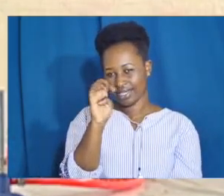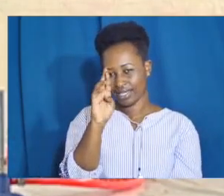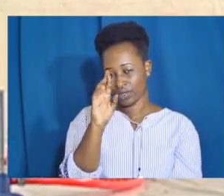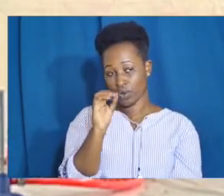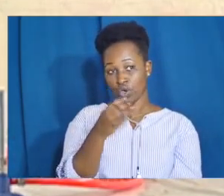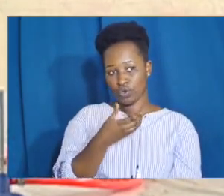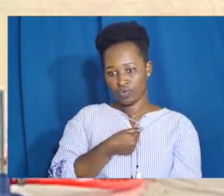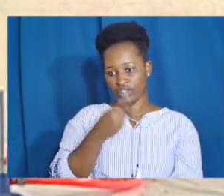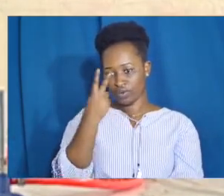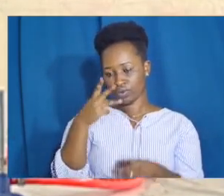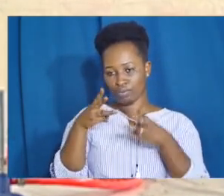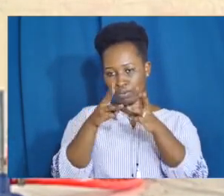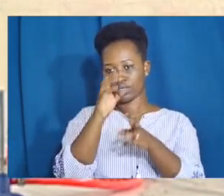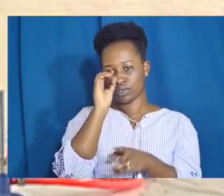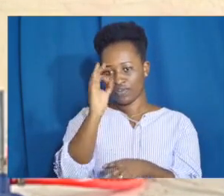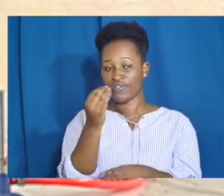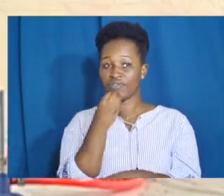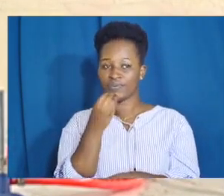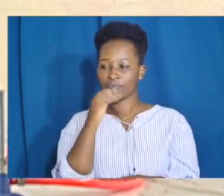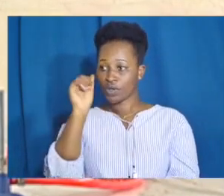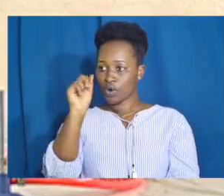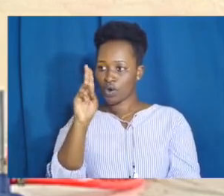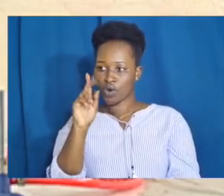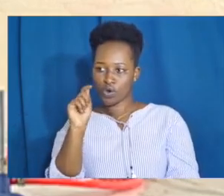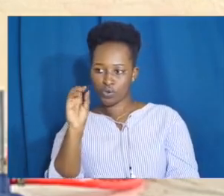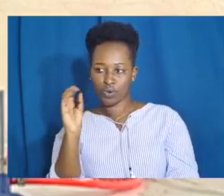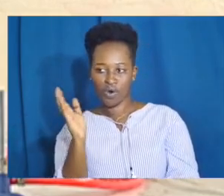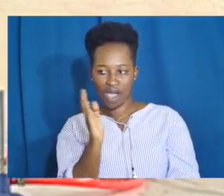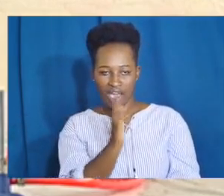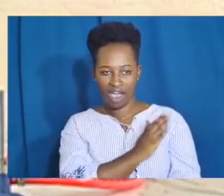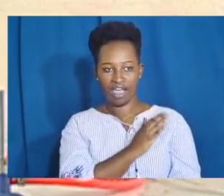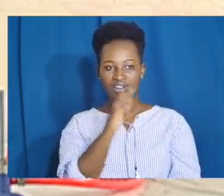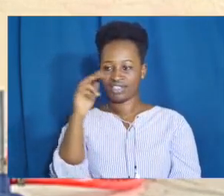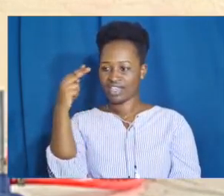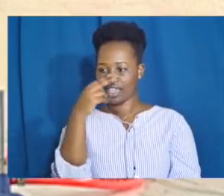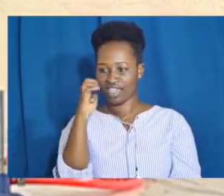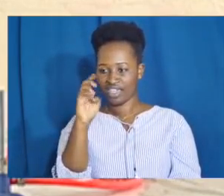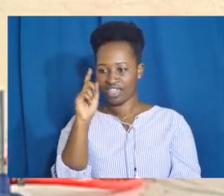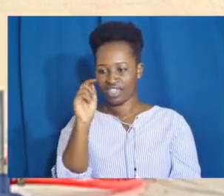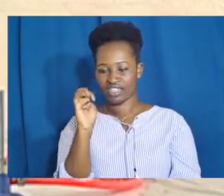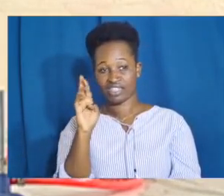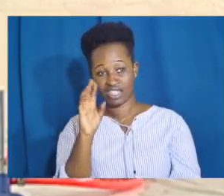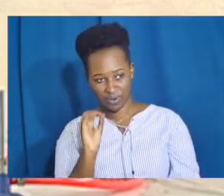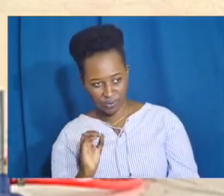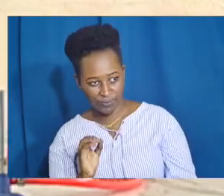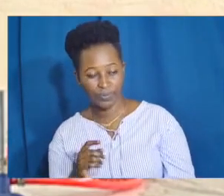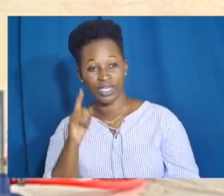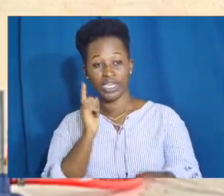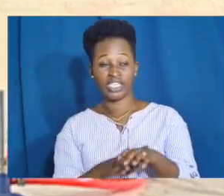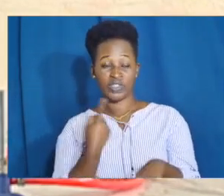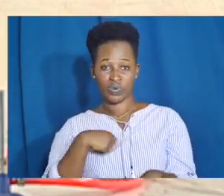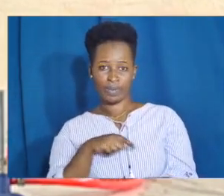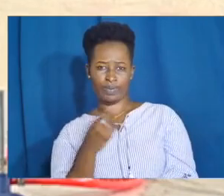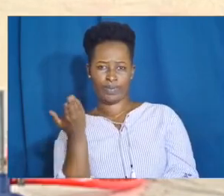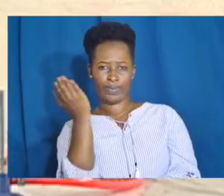of nutrition: autotrophic nutrition and heterotrophic nutrition. When we come to our